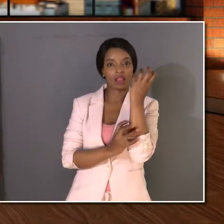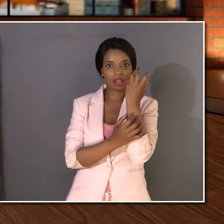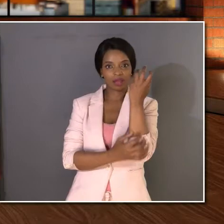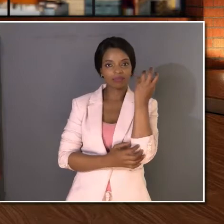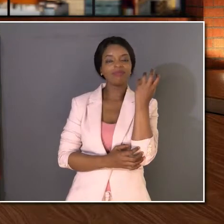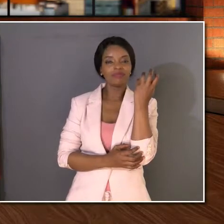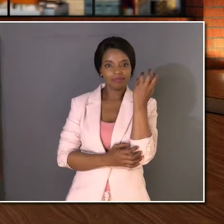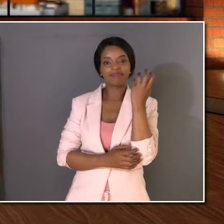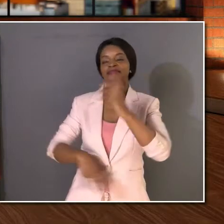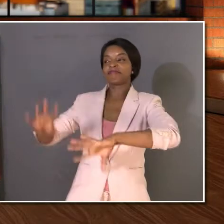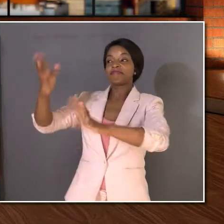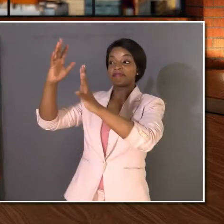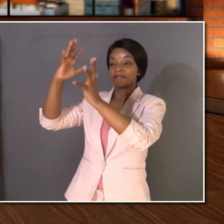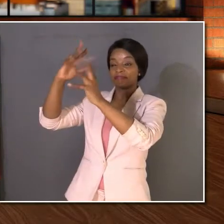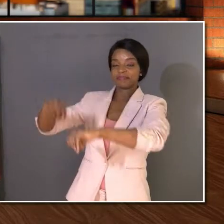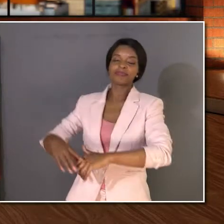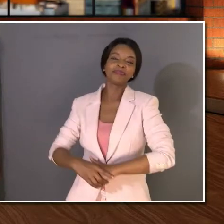Congratulations.